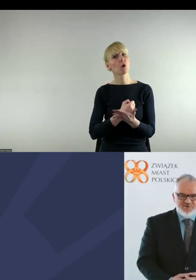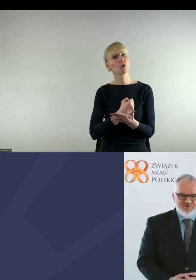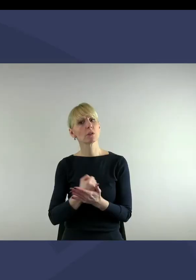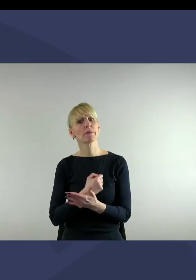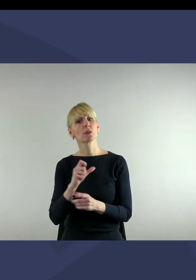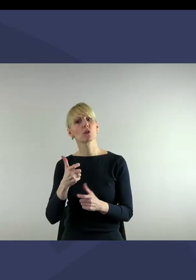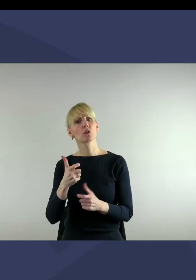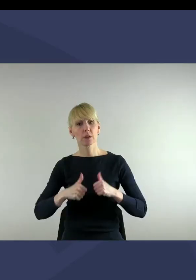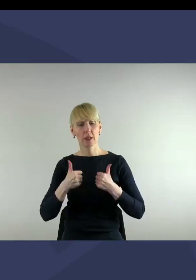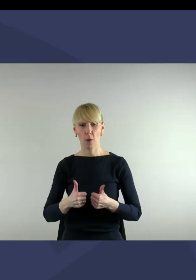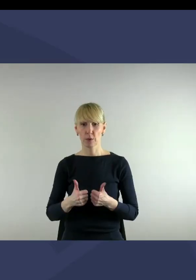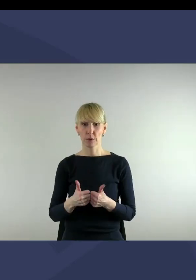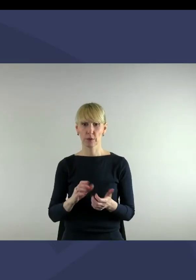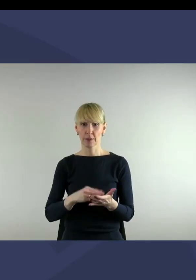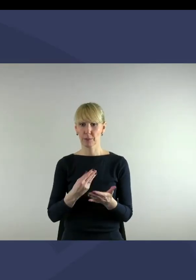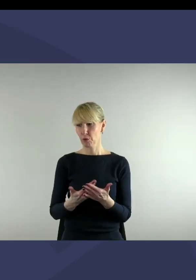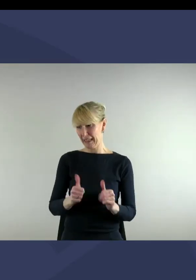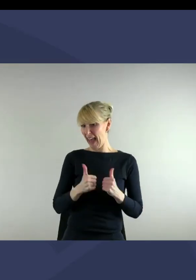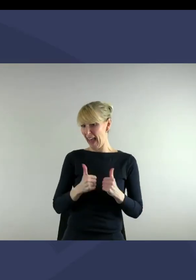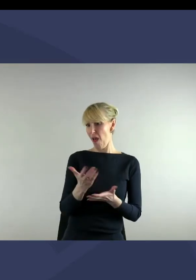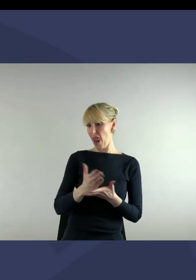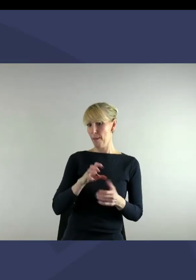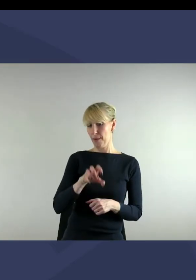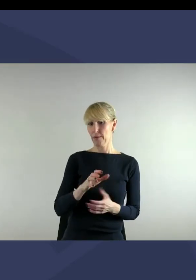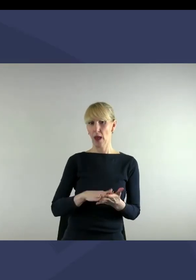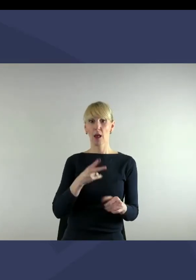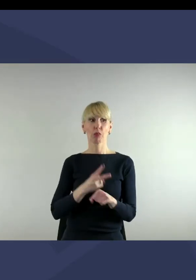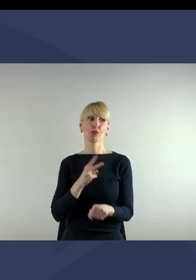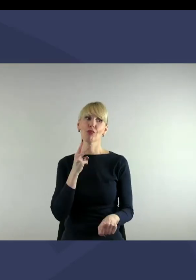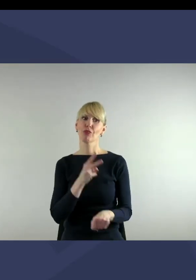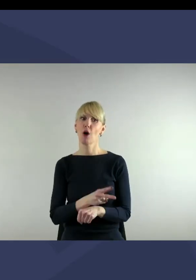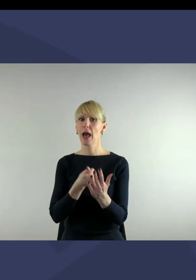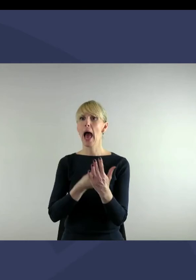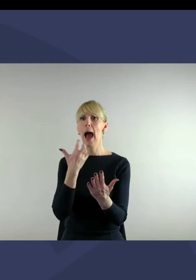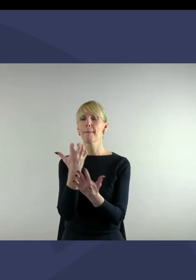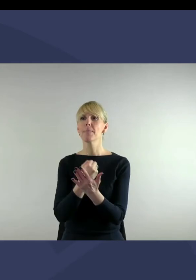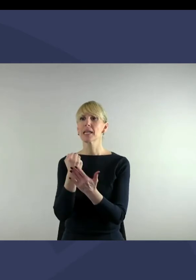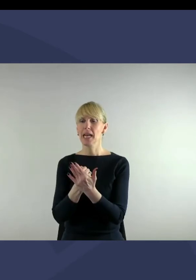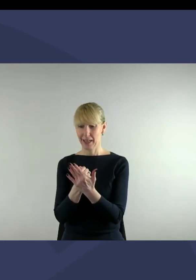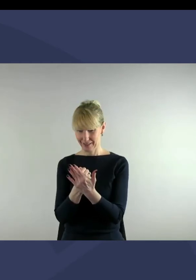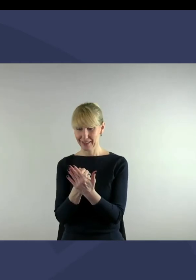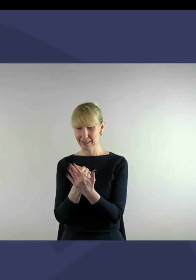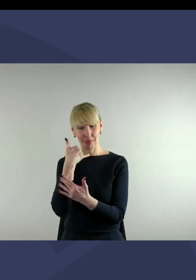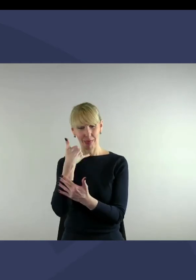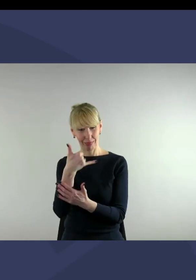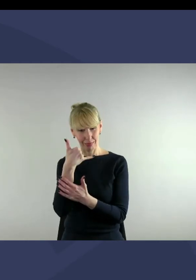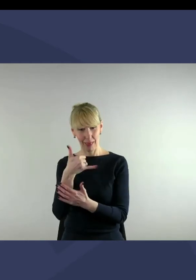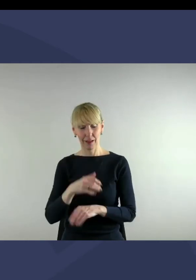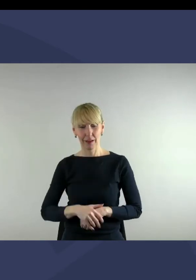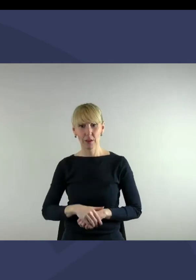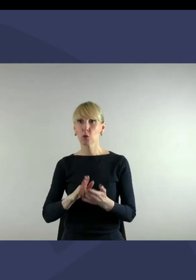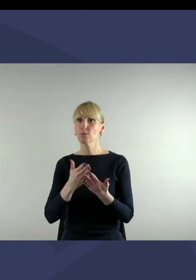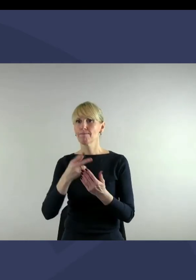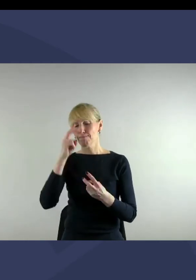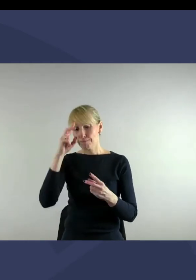how we can make use of something that has actually already been a very present element, like the access to applications,